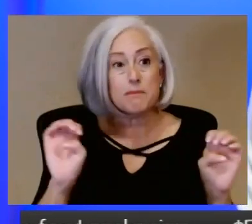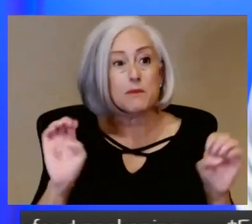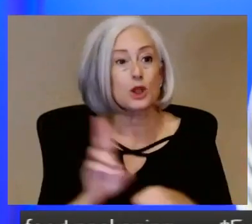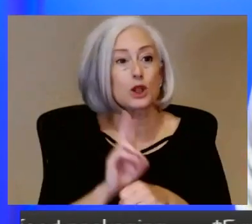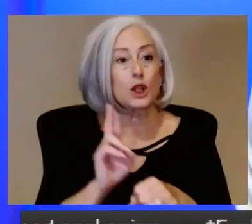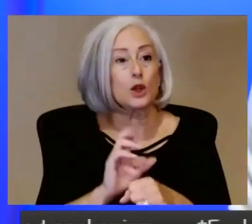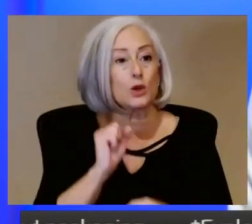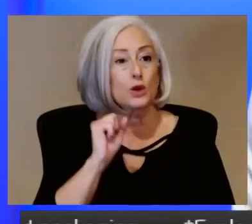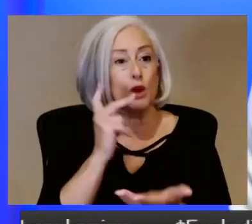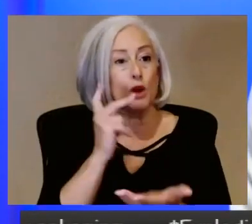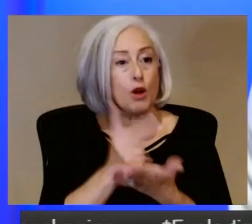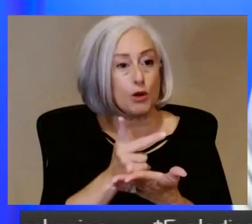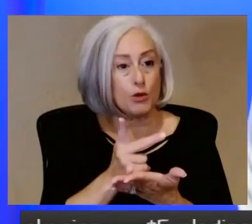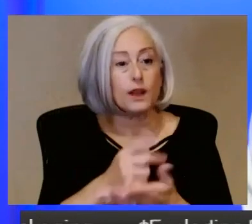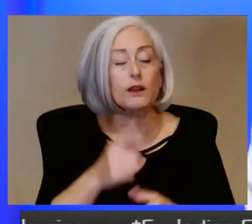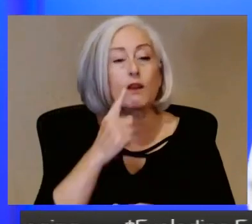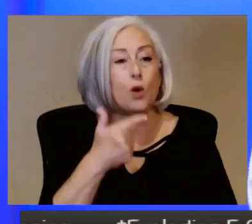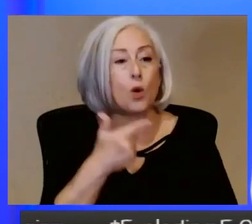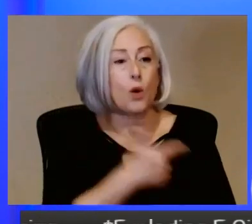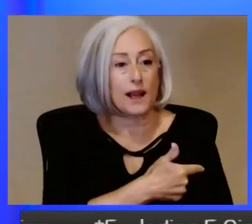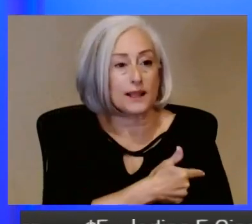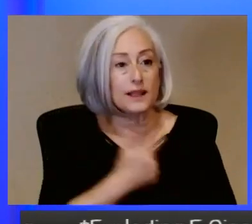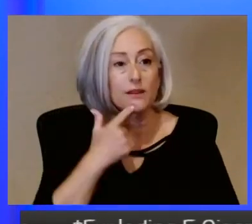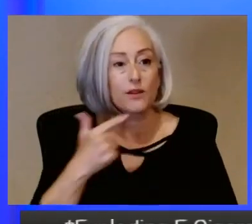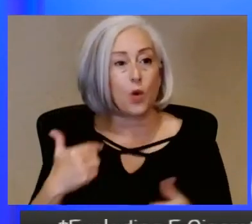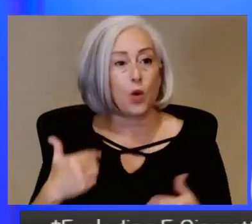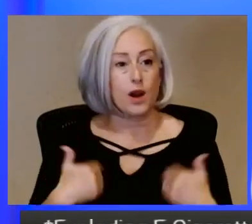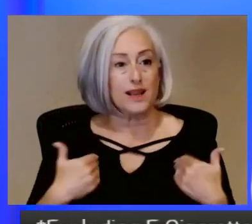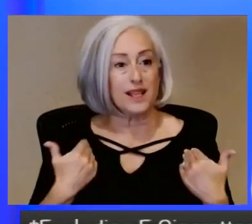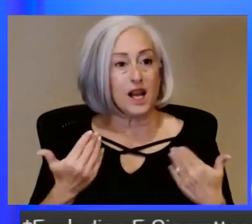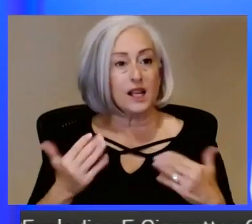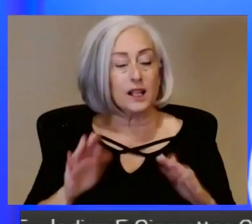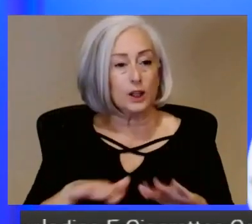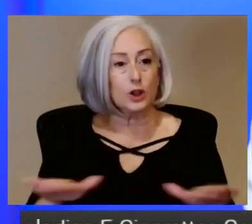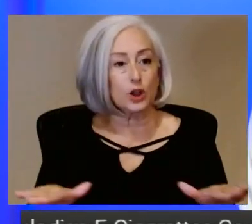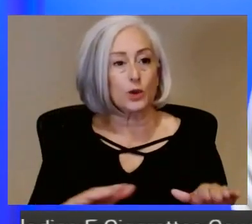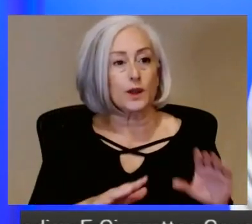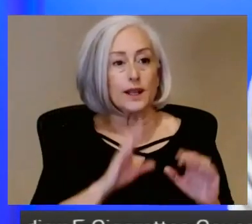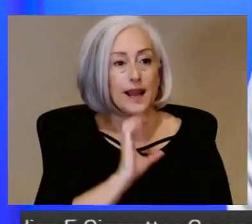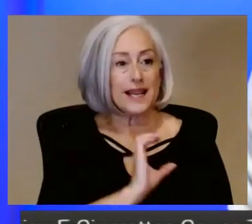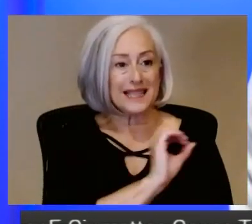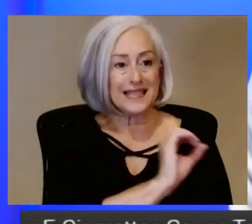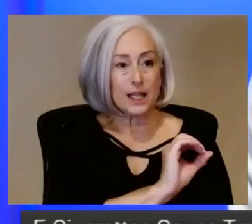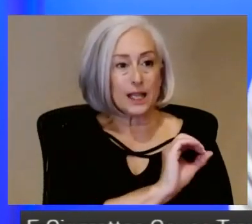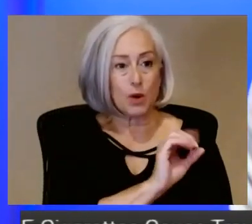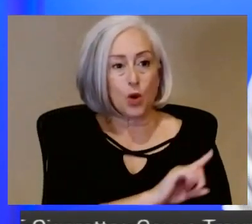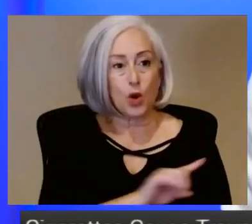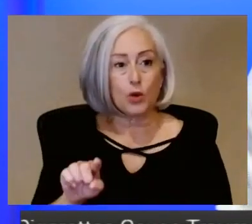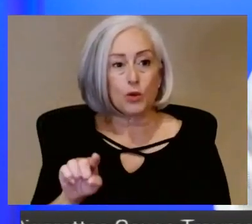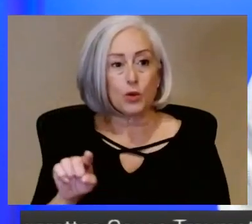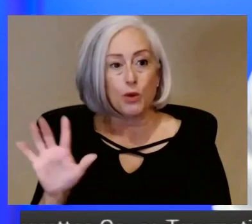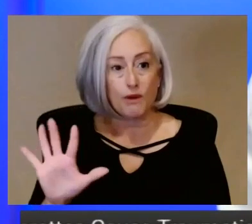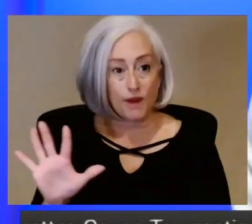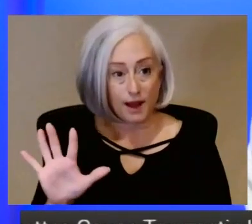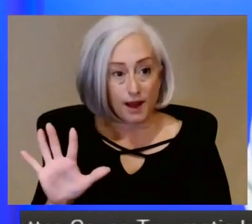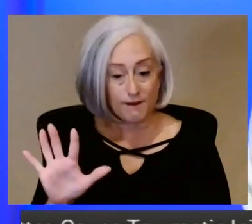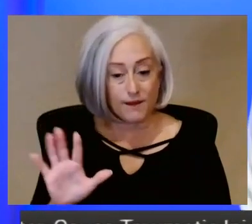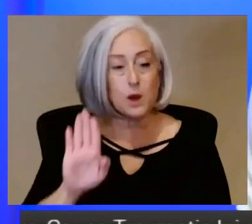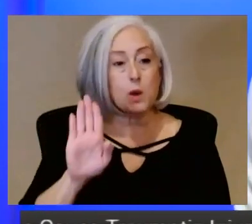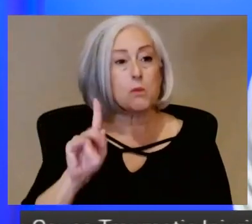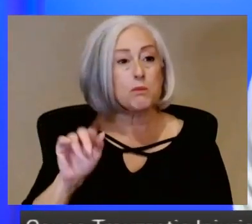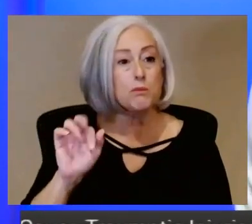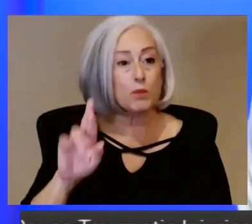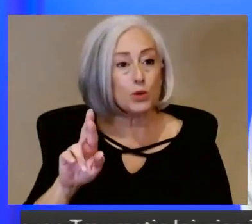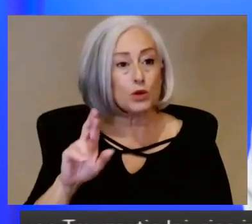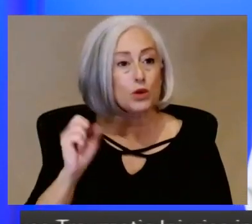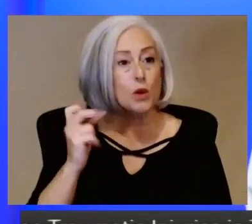for vaccines for those younger children 0 to 5. And of course, we know that boosters have been approved for those older children as well.